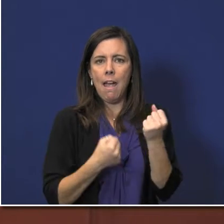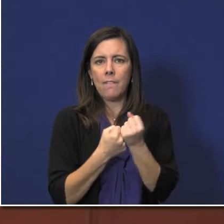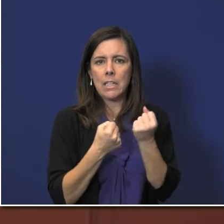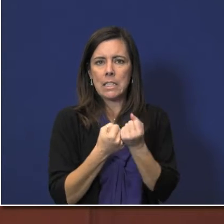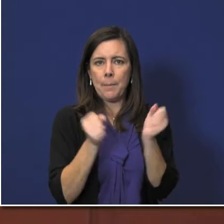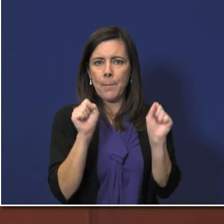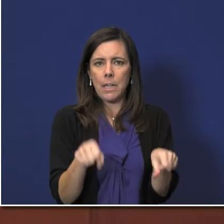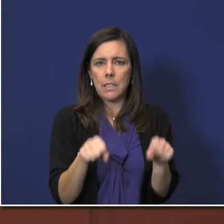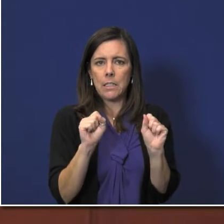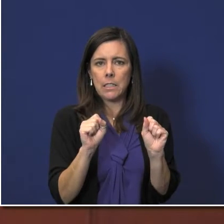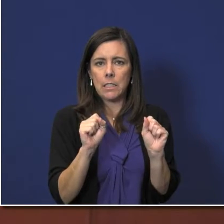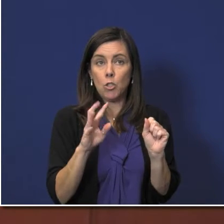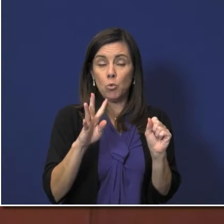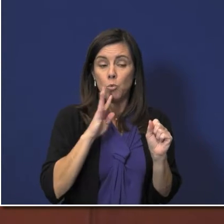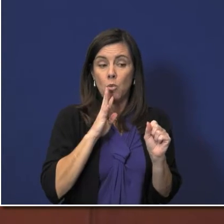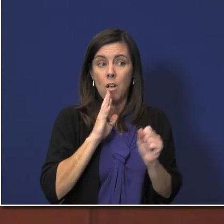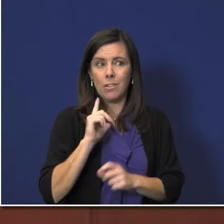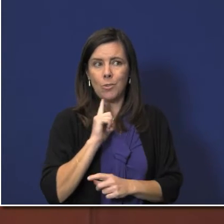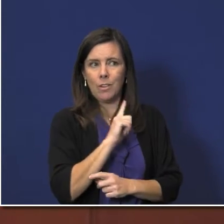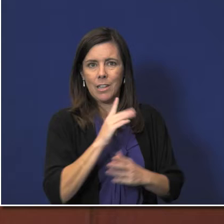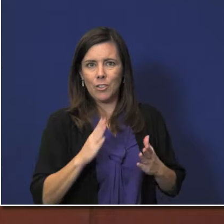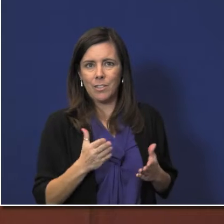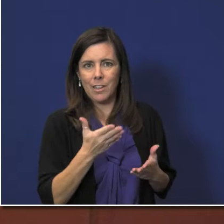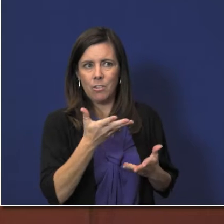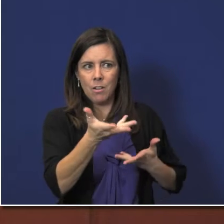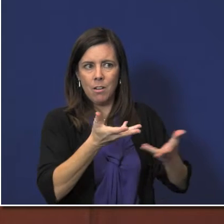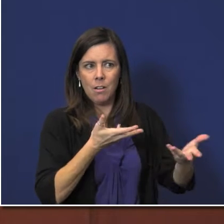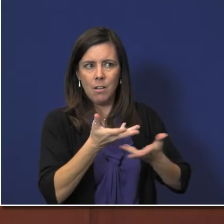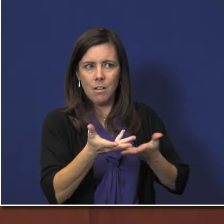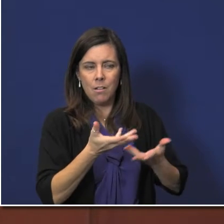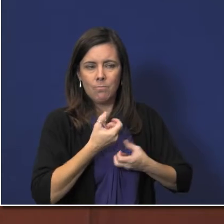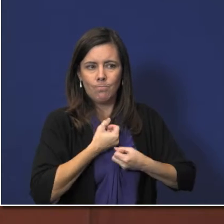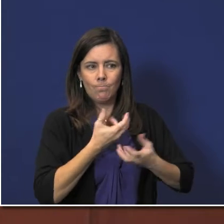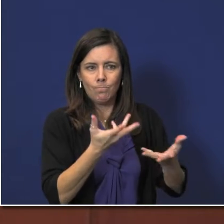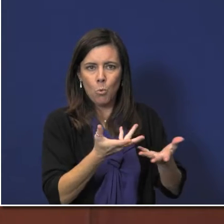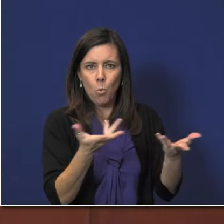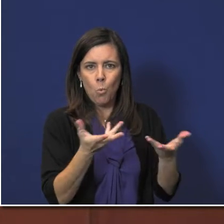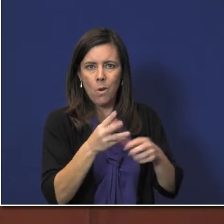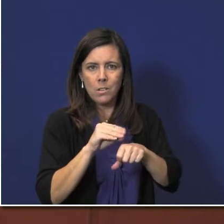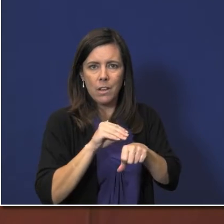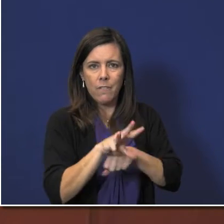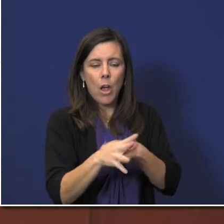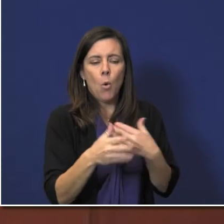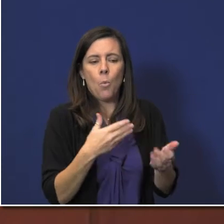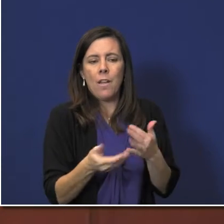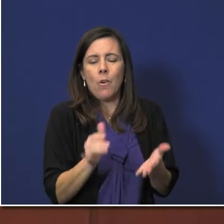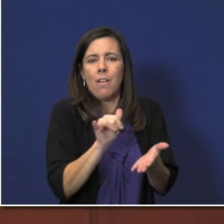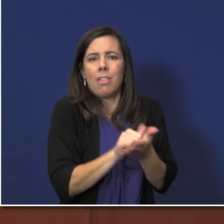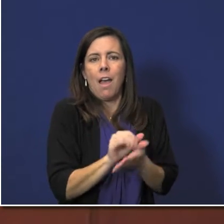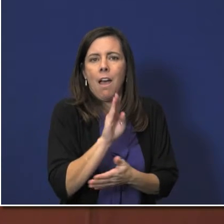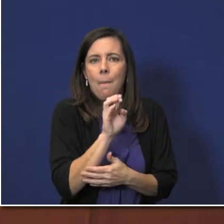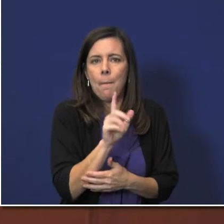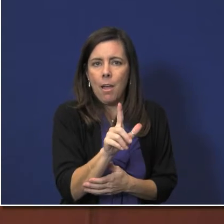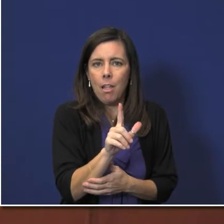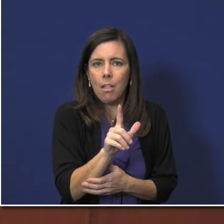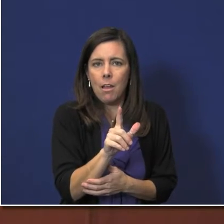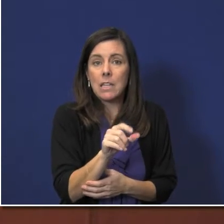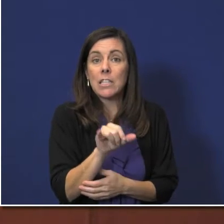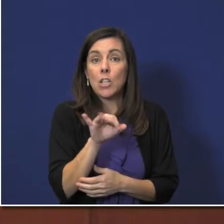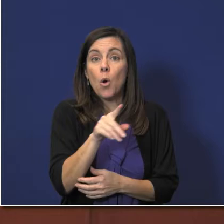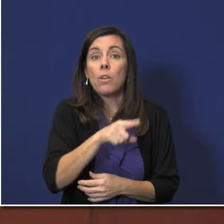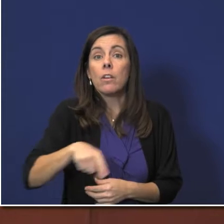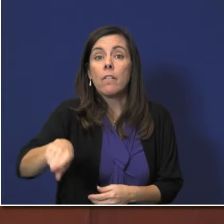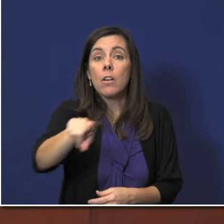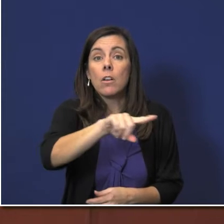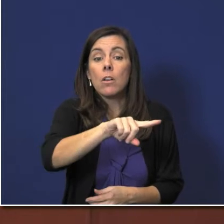be able to talk to our legislators and share with them what the effect is of whatever the bill might be. So if you're out there,